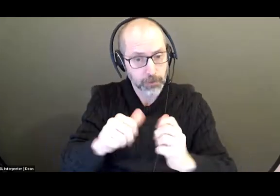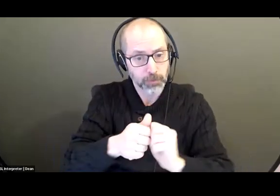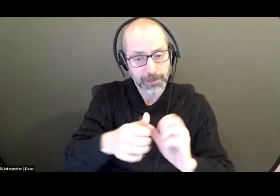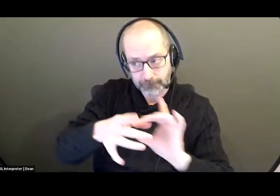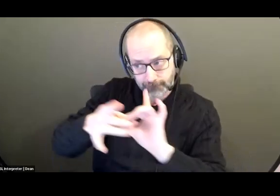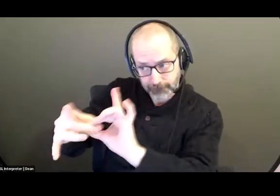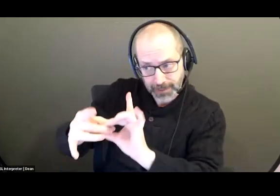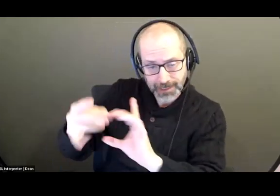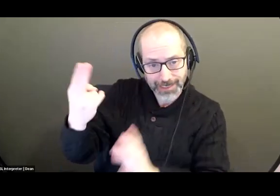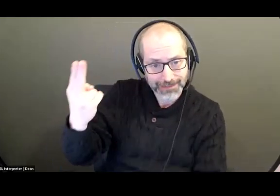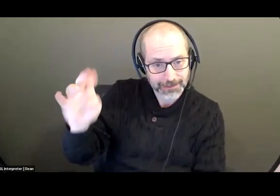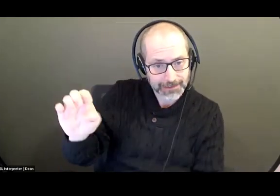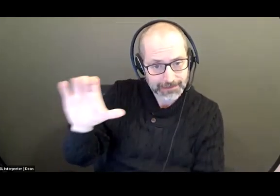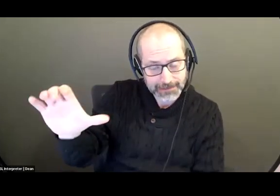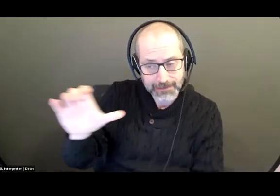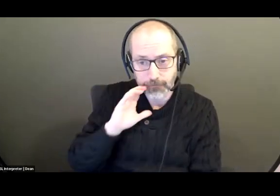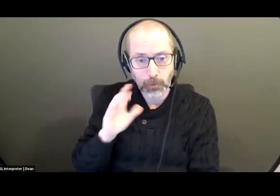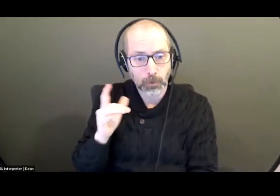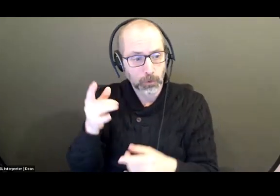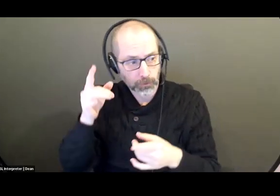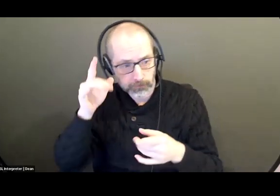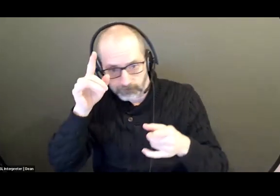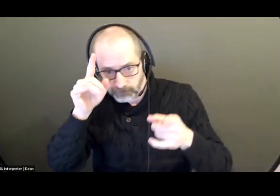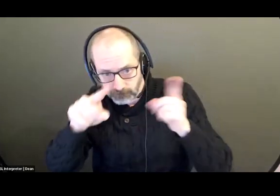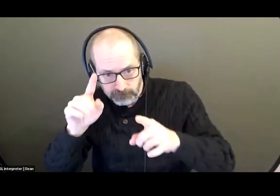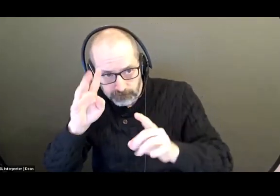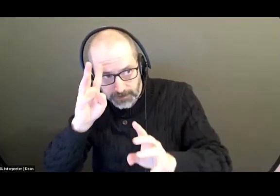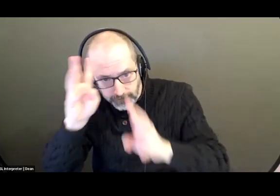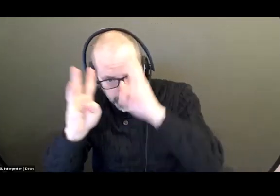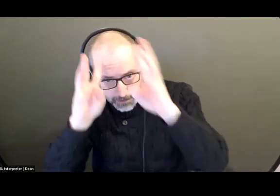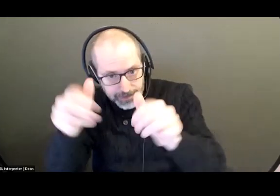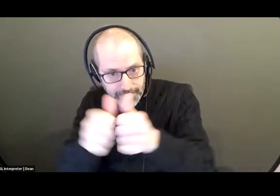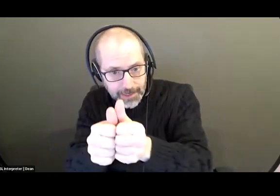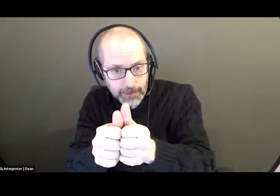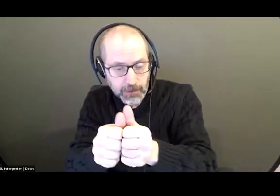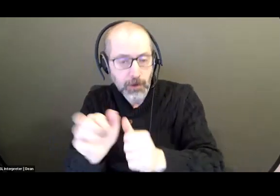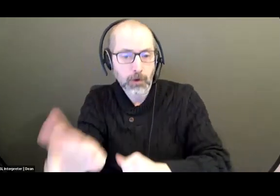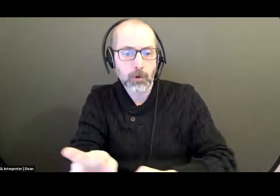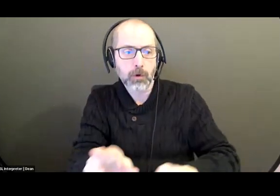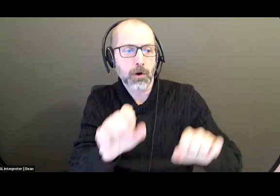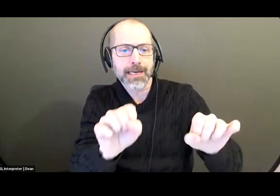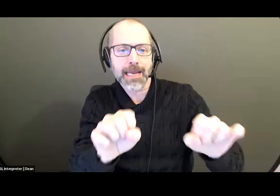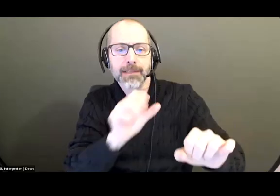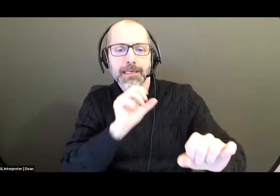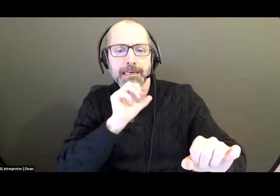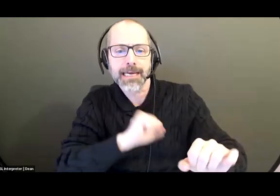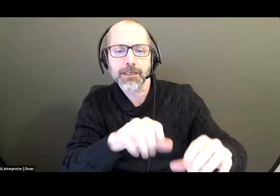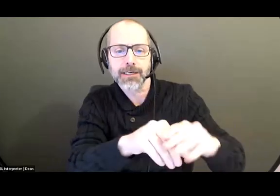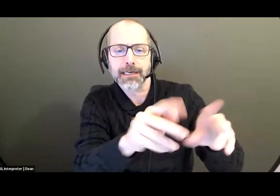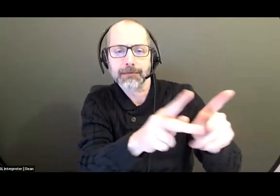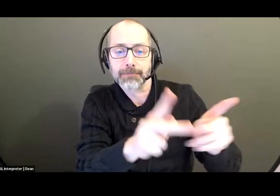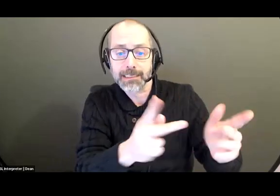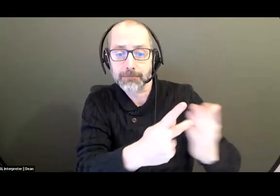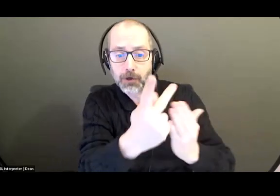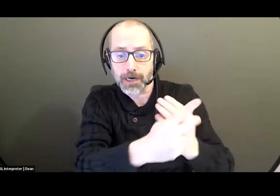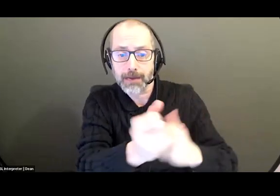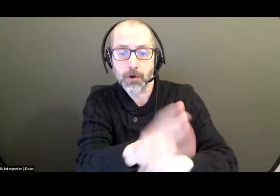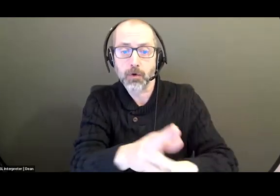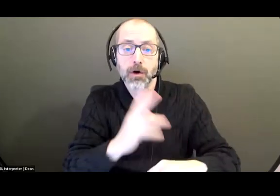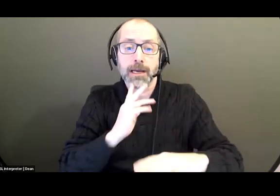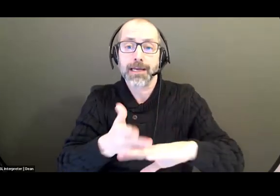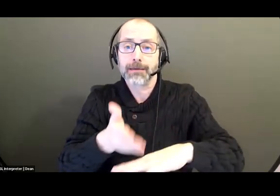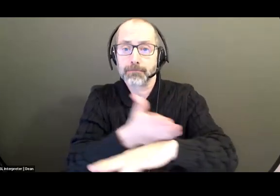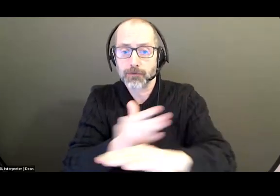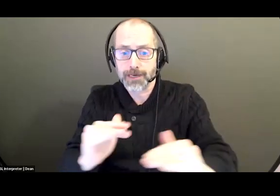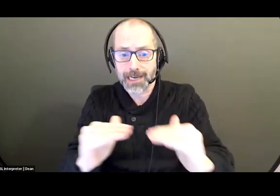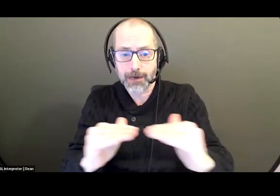all folks who have participated in collaboration with HEC over the years, whether that's in co-development or